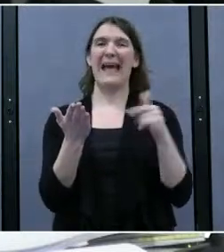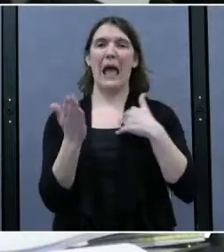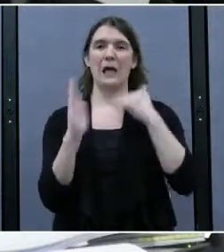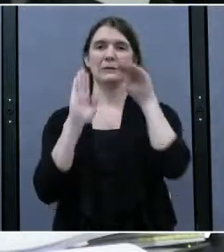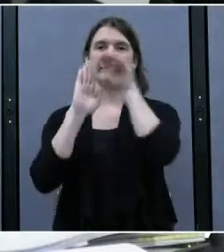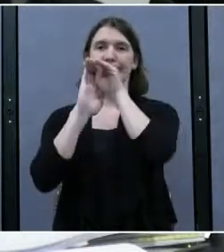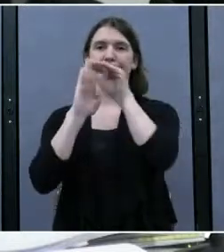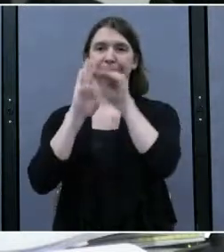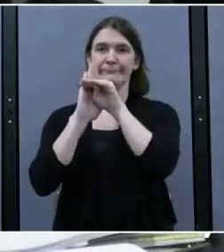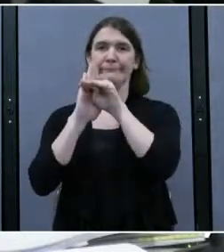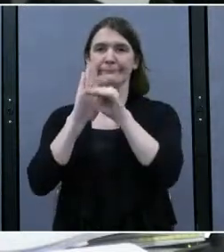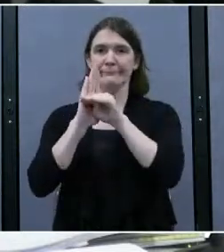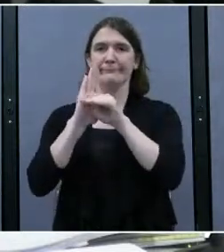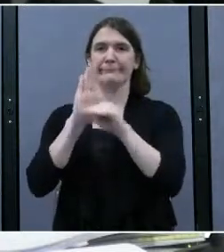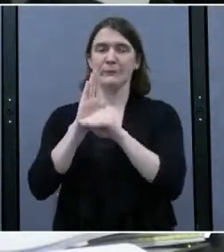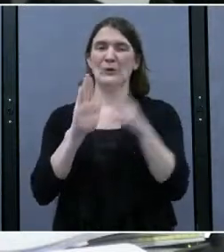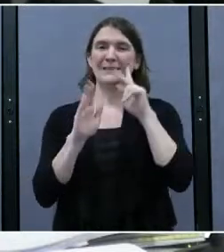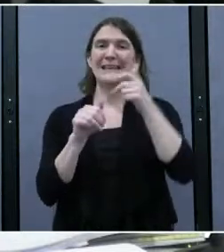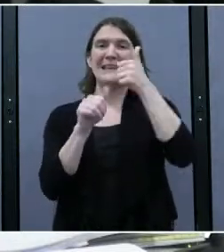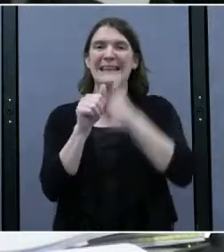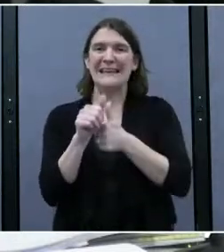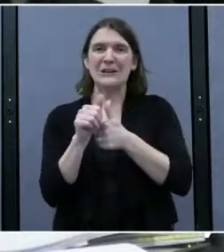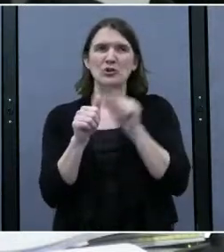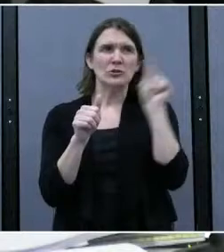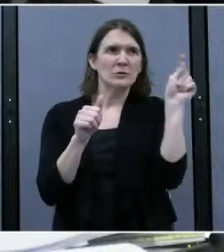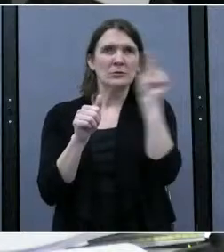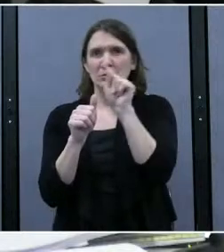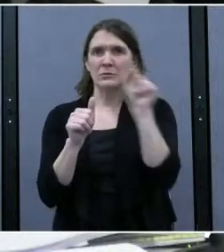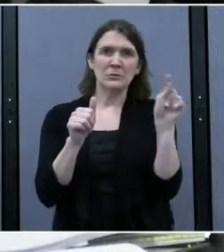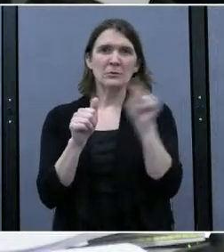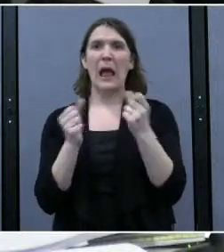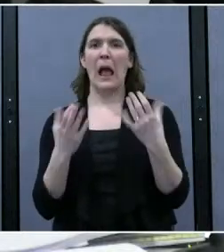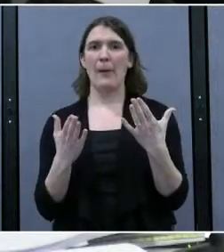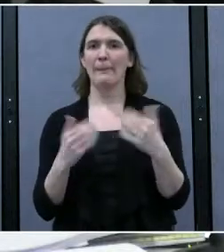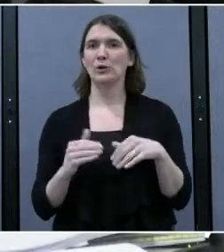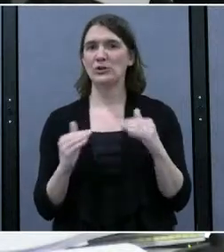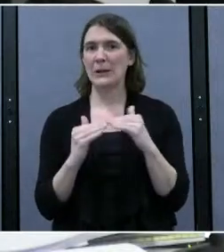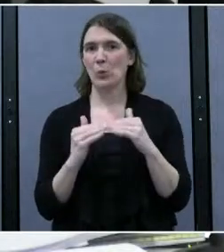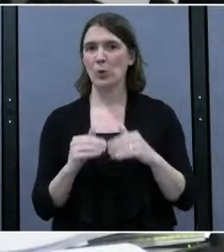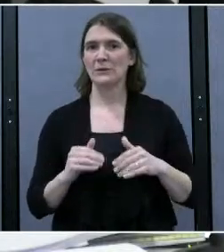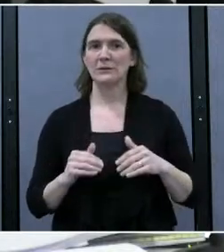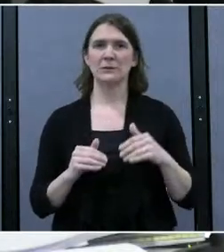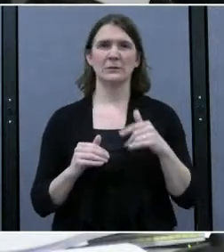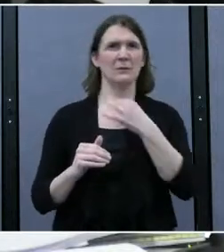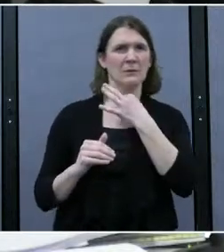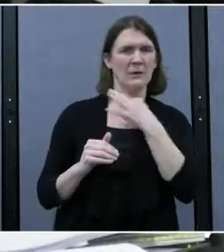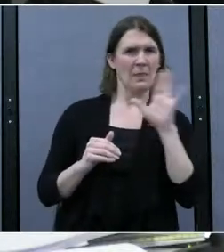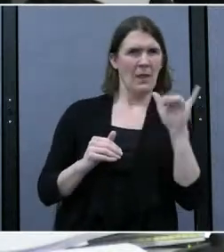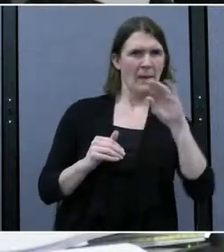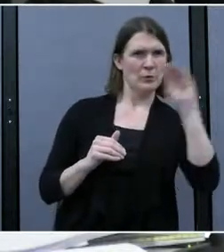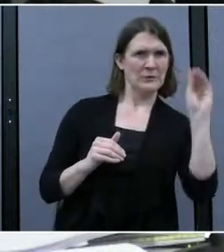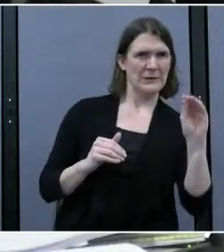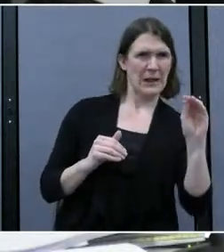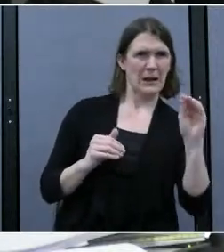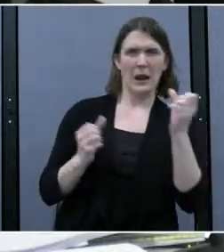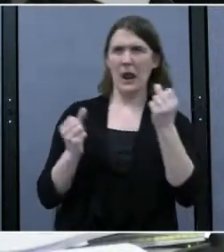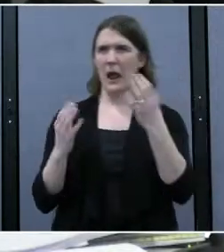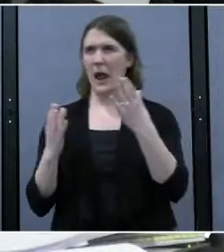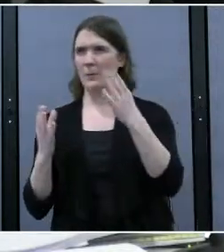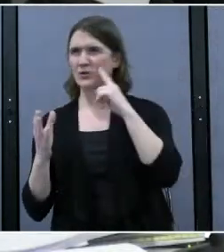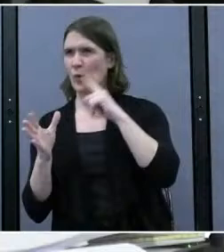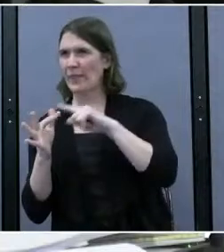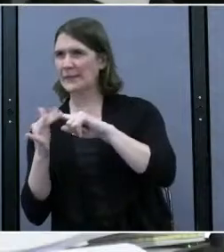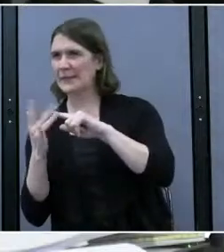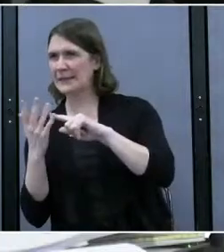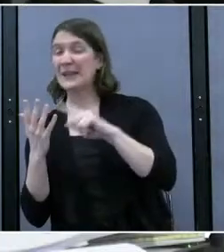out by individual item in the budget too. So if you want to see how it breaks out, we can provide a link to that